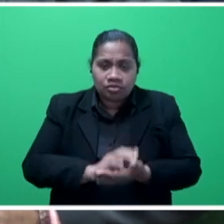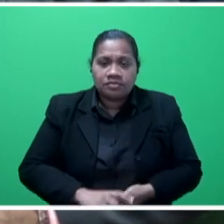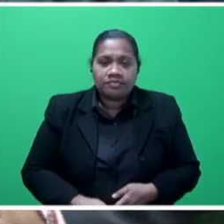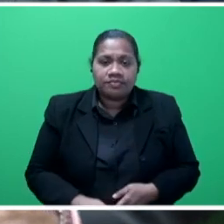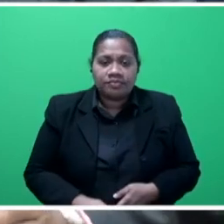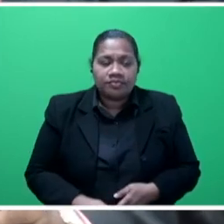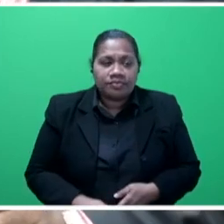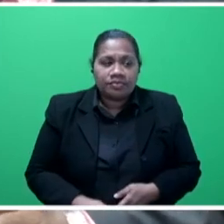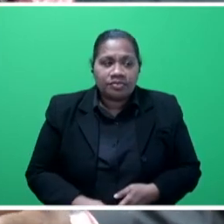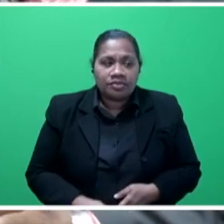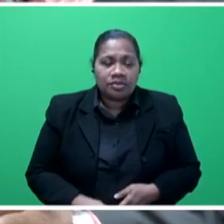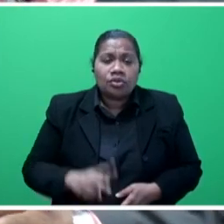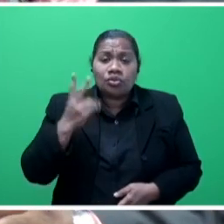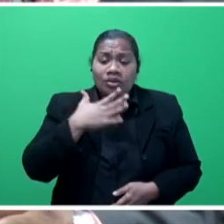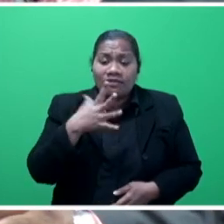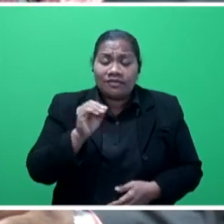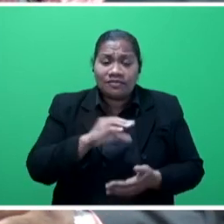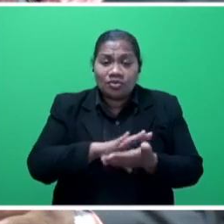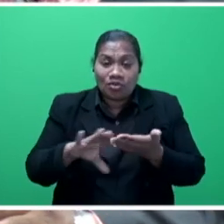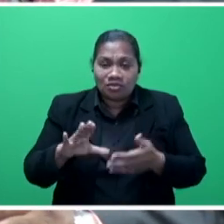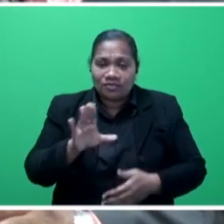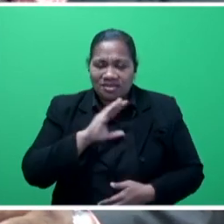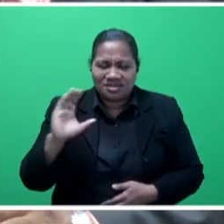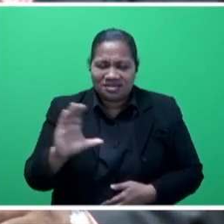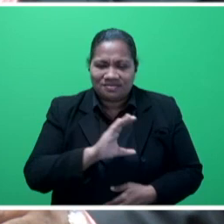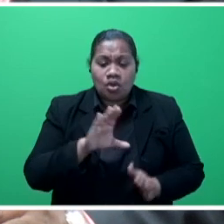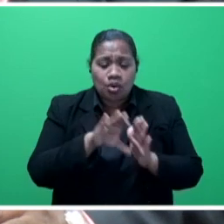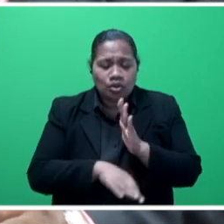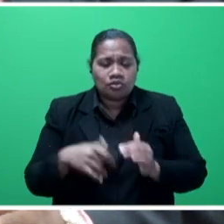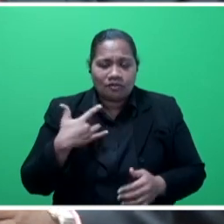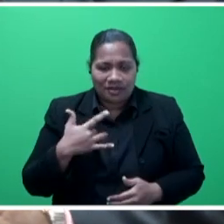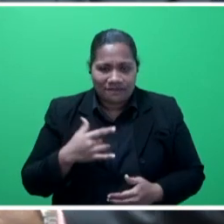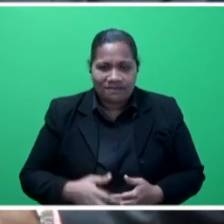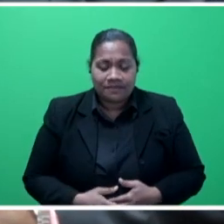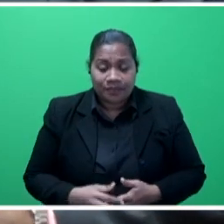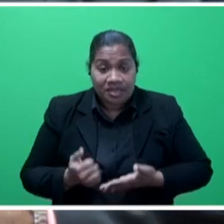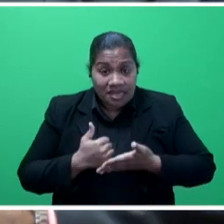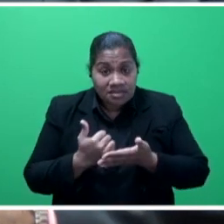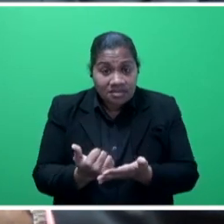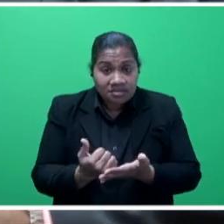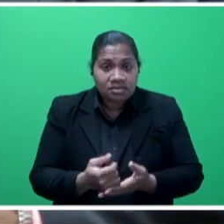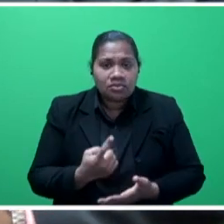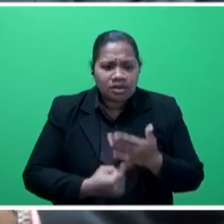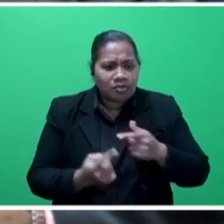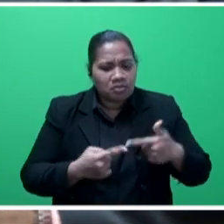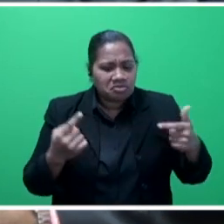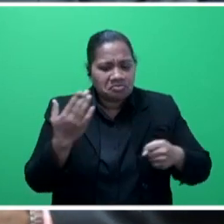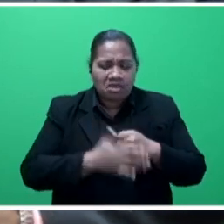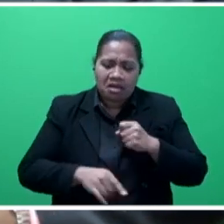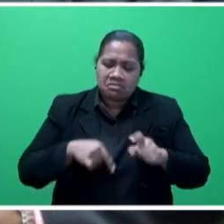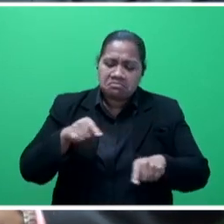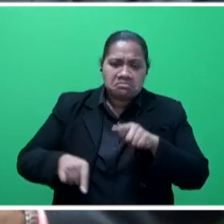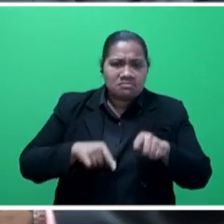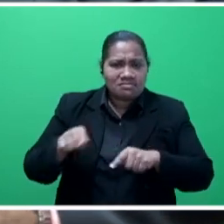its citizens as cost of living payment. This assistance was not criticized by the opposition because